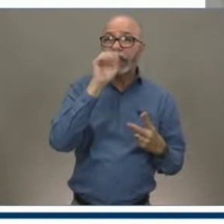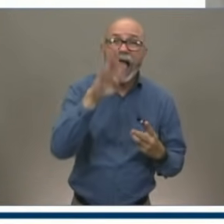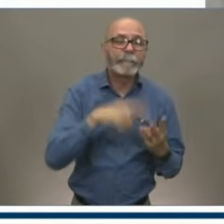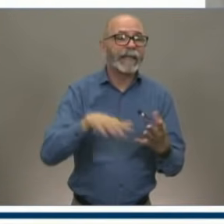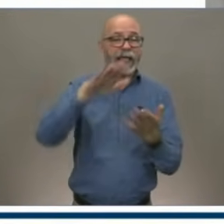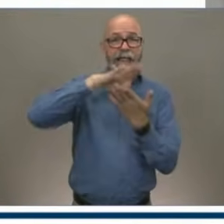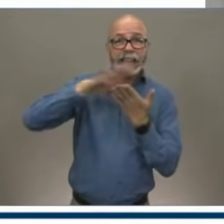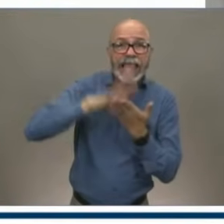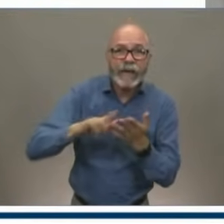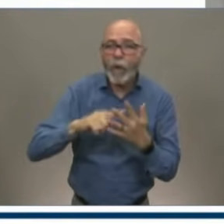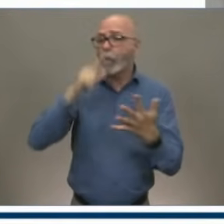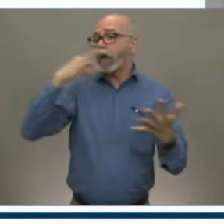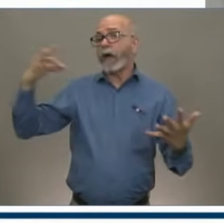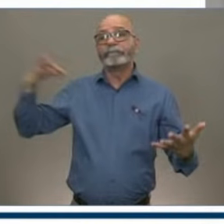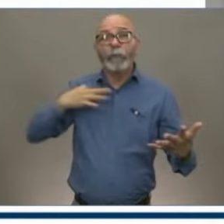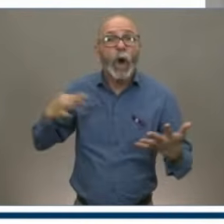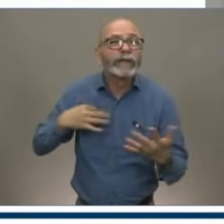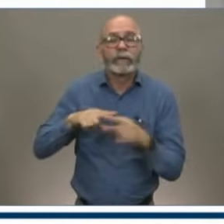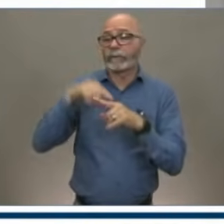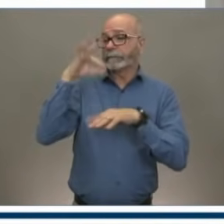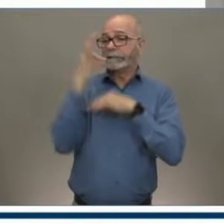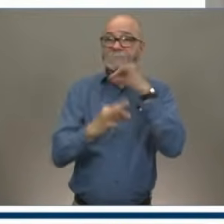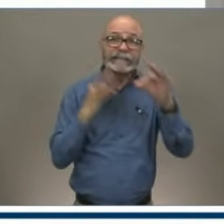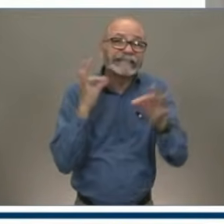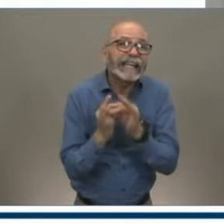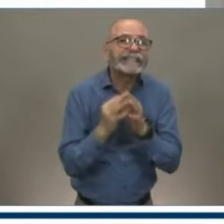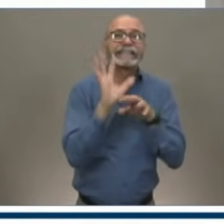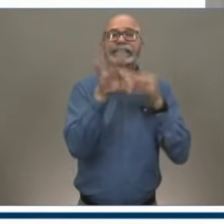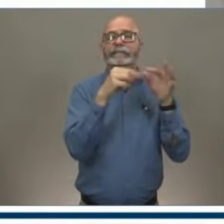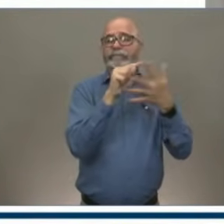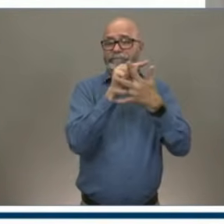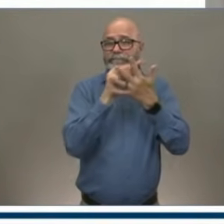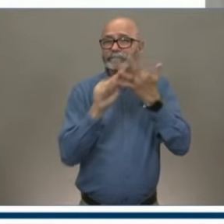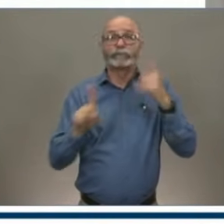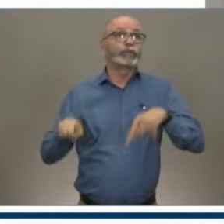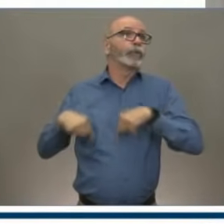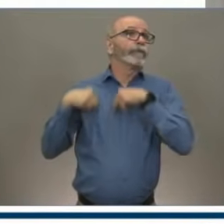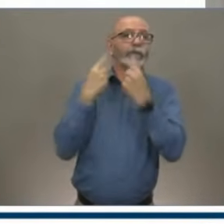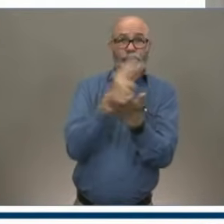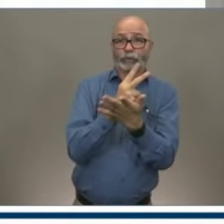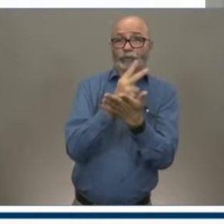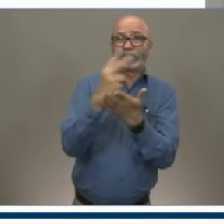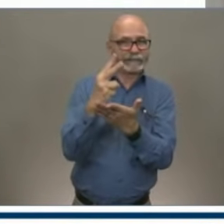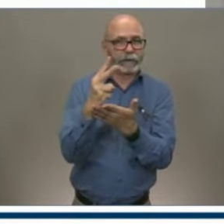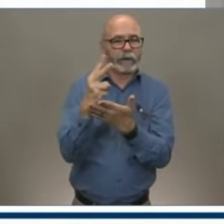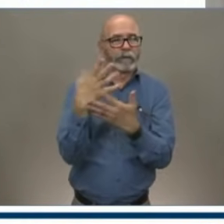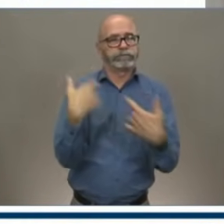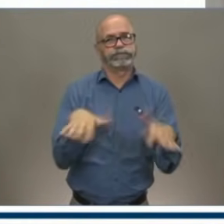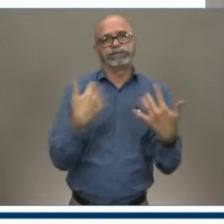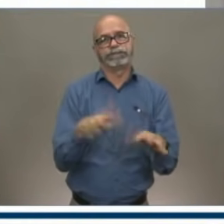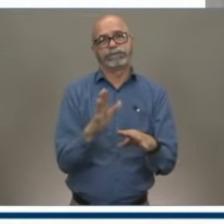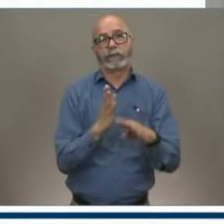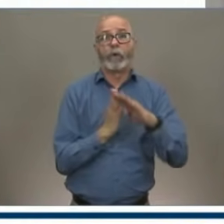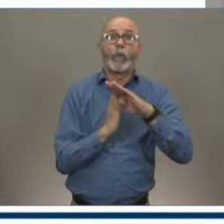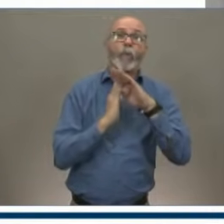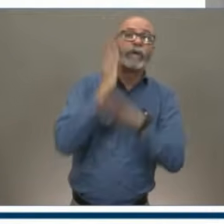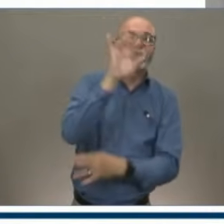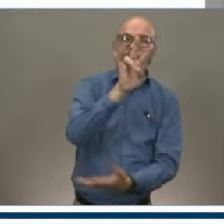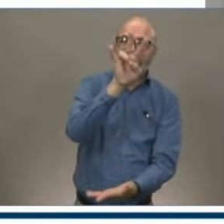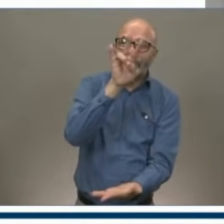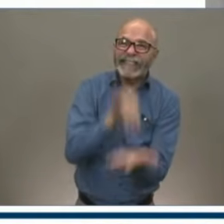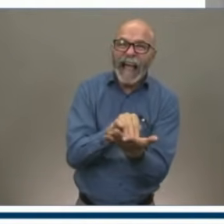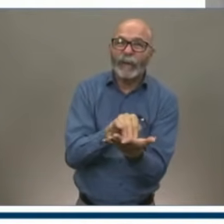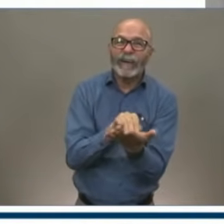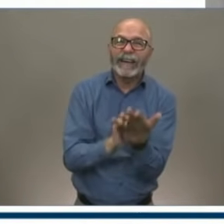have been working in our testing sites. In the last 2 weeks, we've conducted over 7,000 rapid tests.